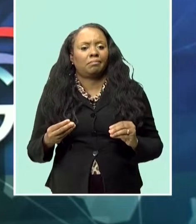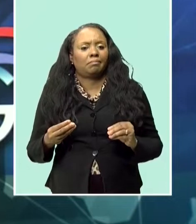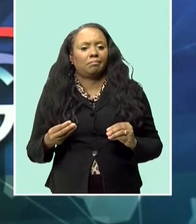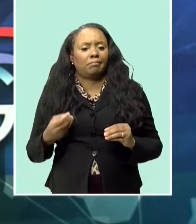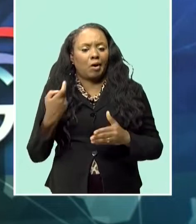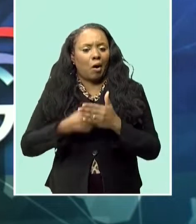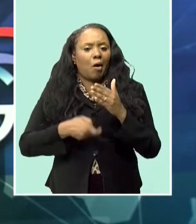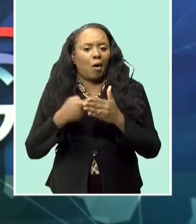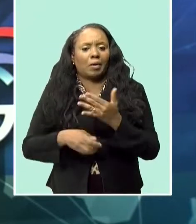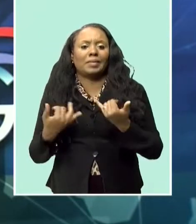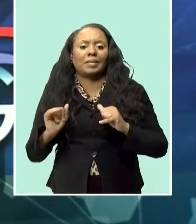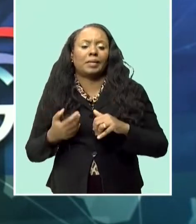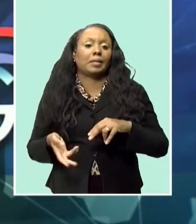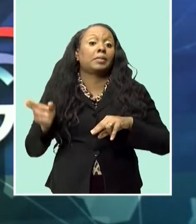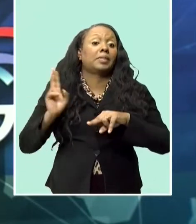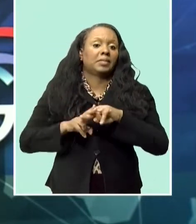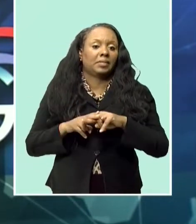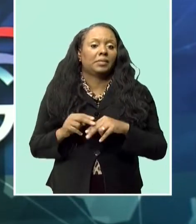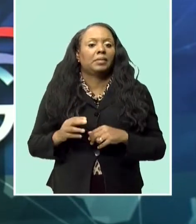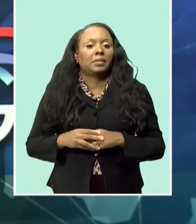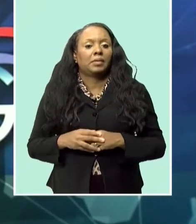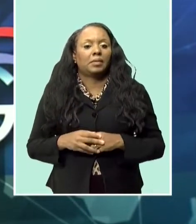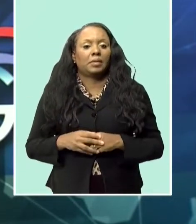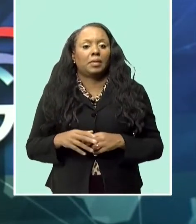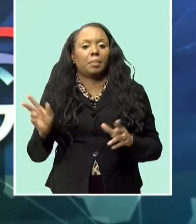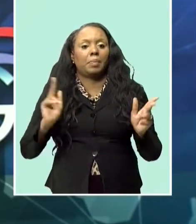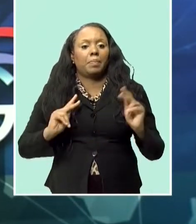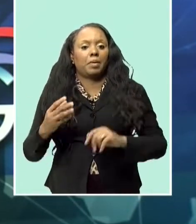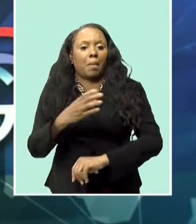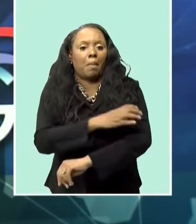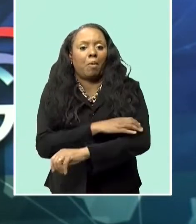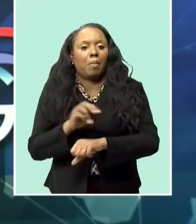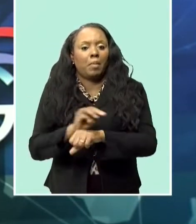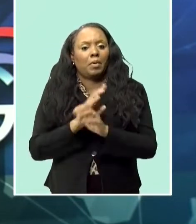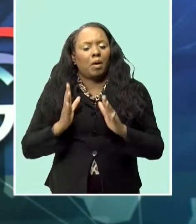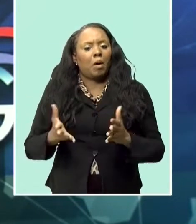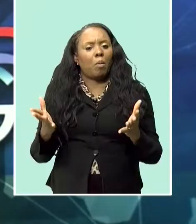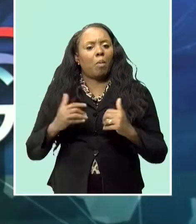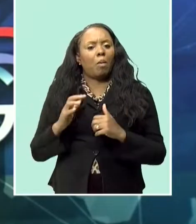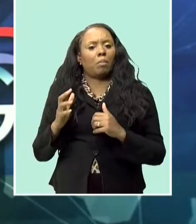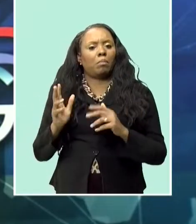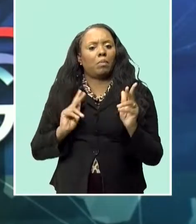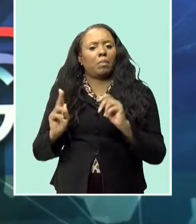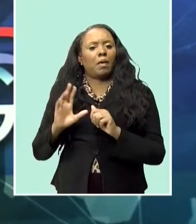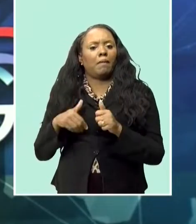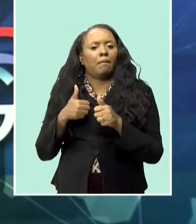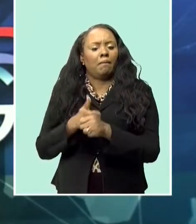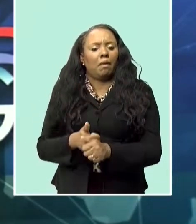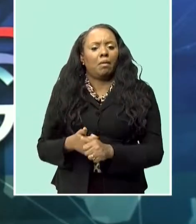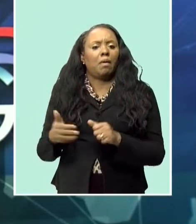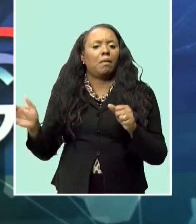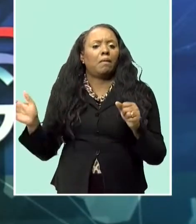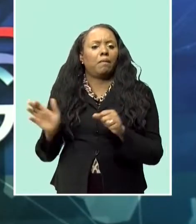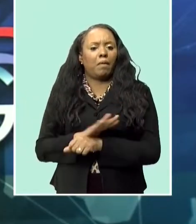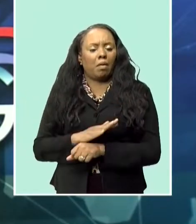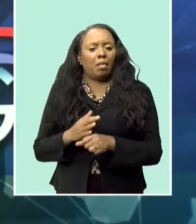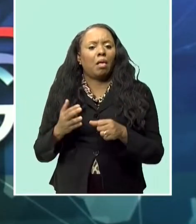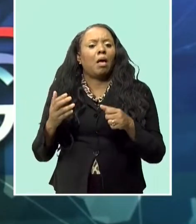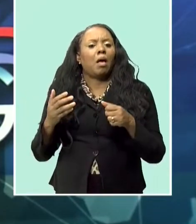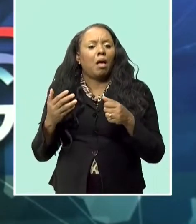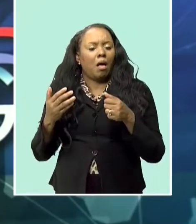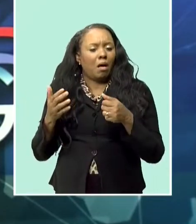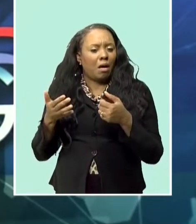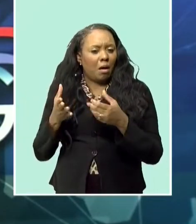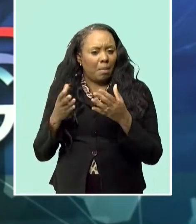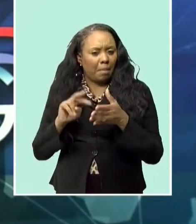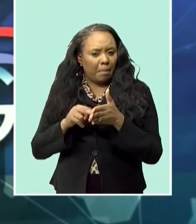People Empowerment Minister Kirk Humphrey is calling on them for full compliance to ensure all, including the poor and the vulnerable in the country,